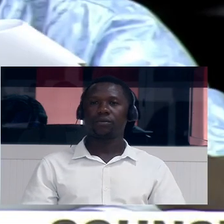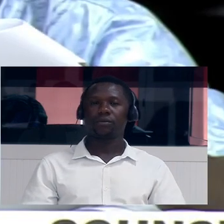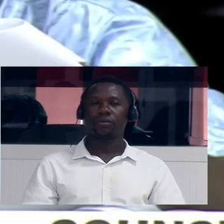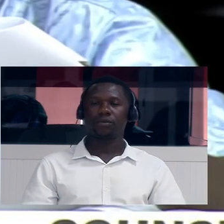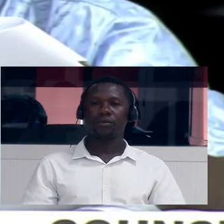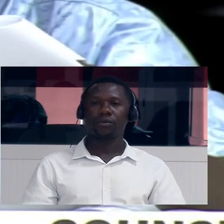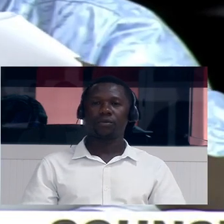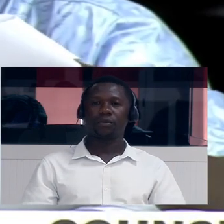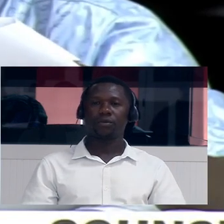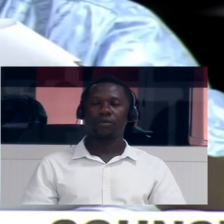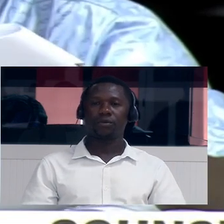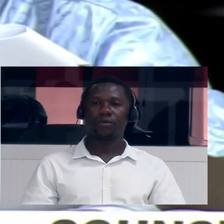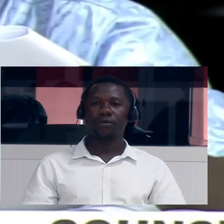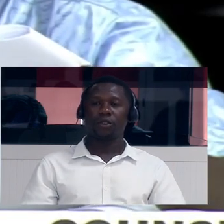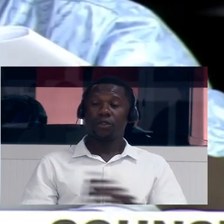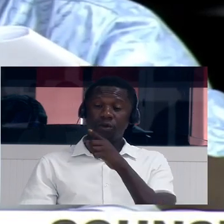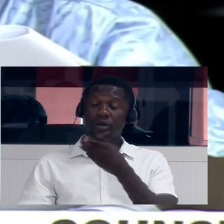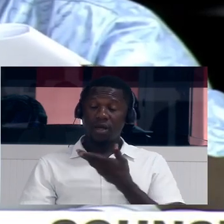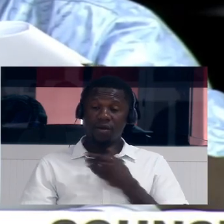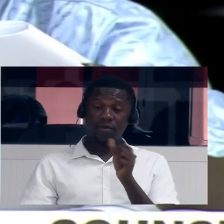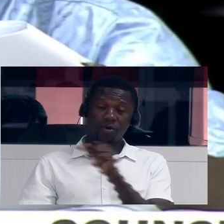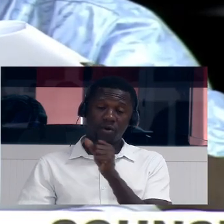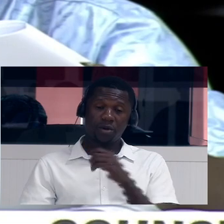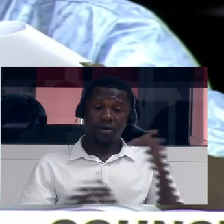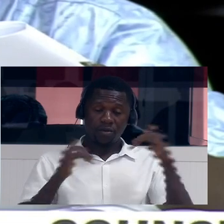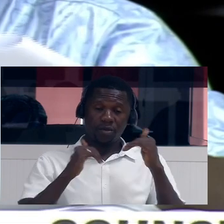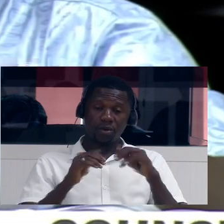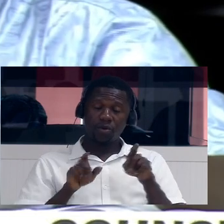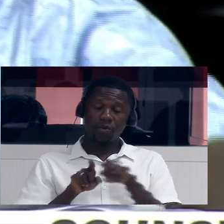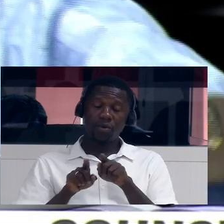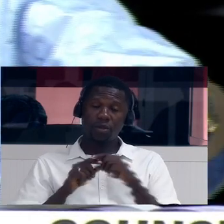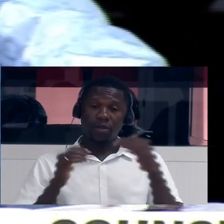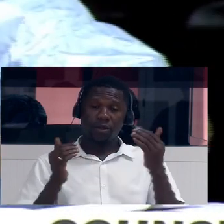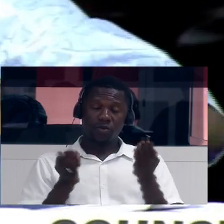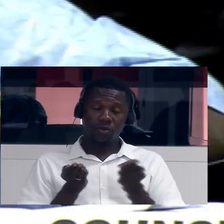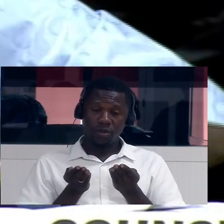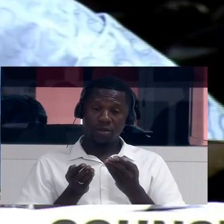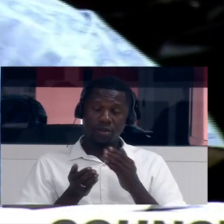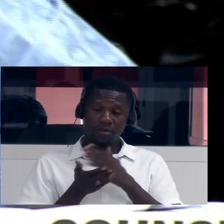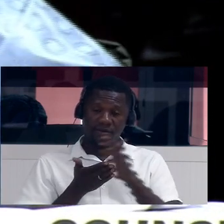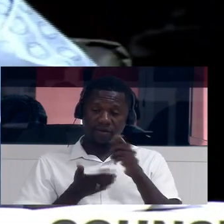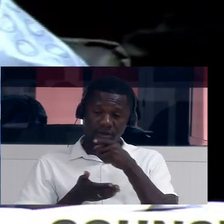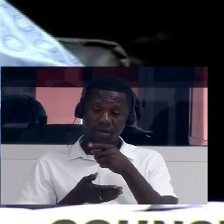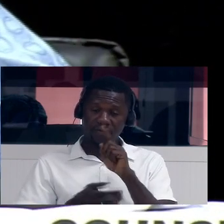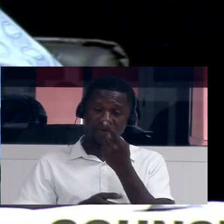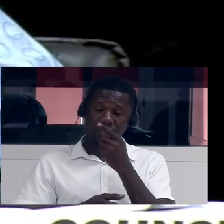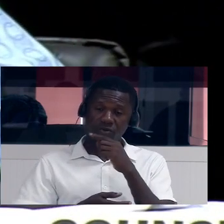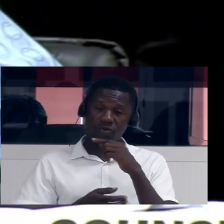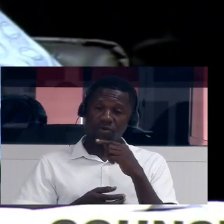Did you hold another meeting with the students apart from this one? Yes, that is correct.